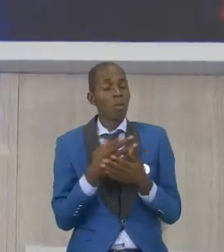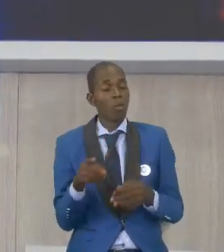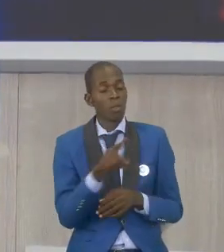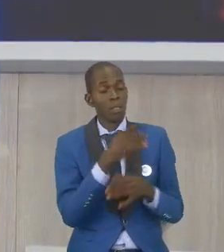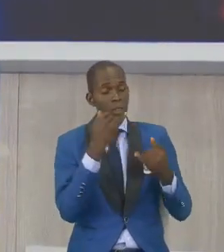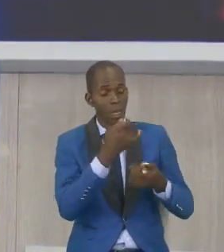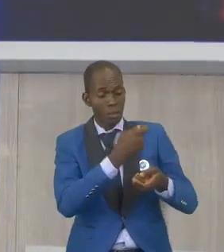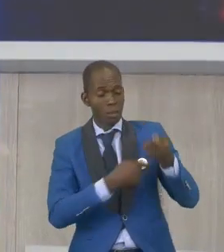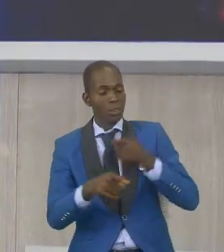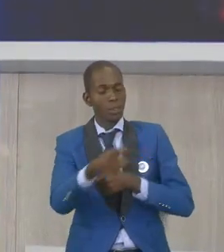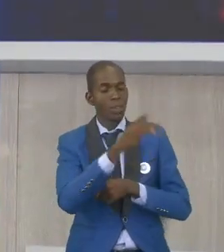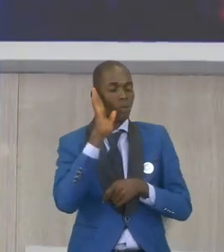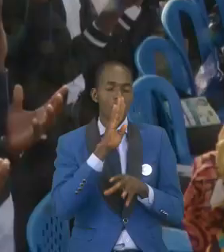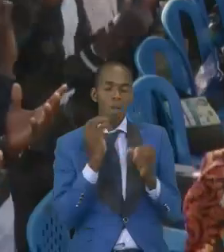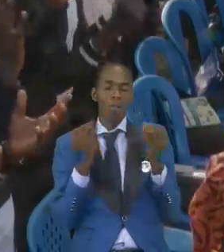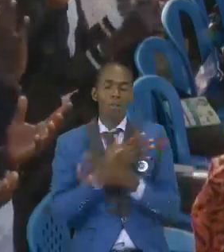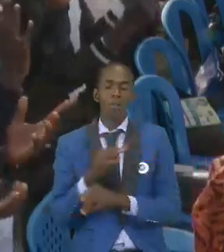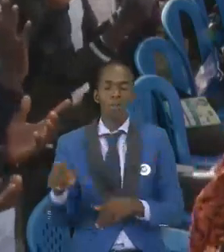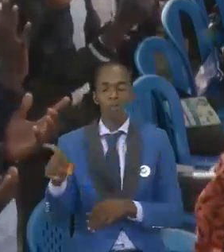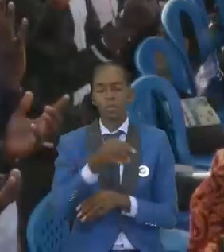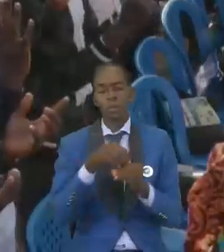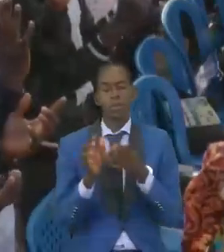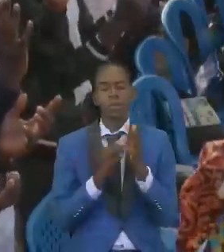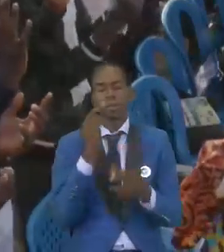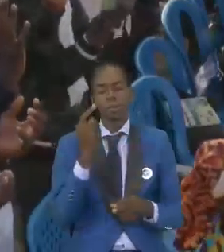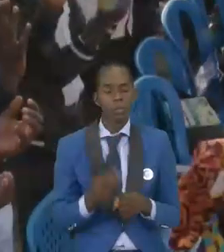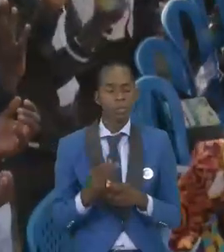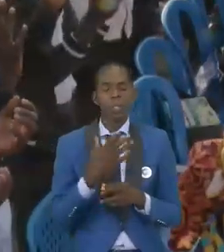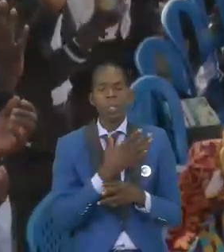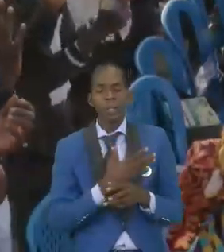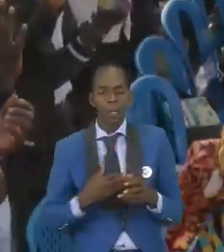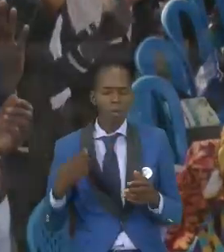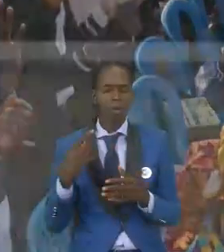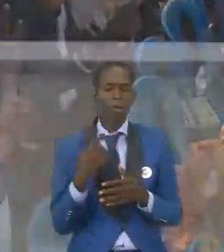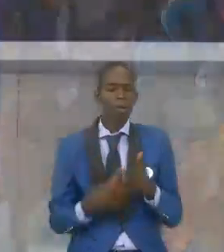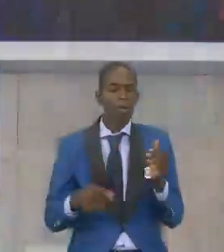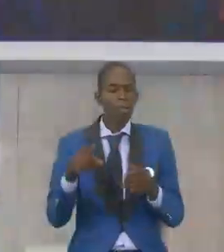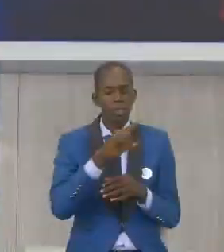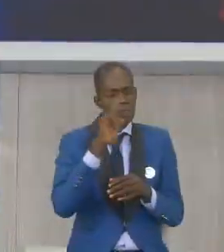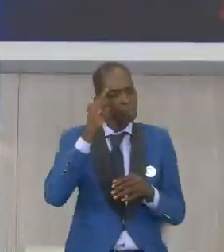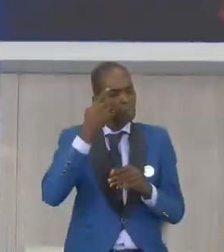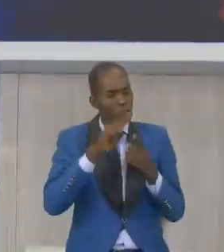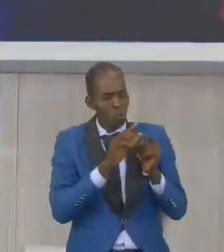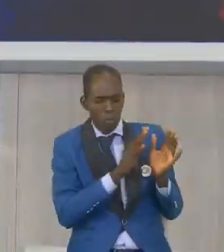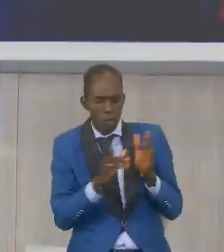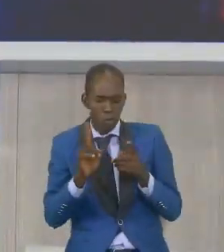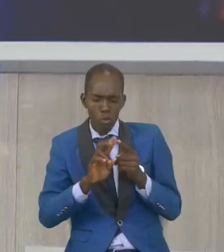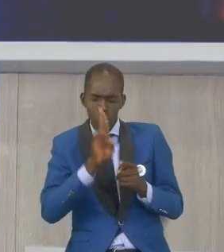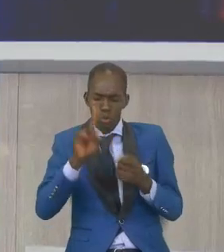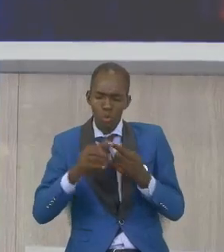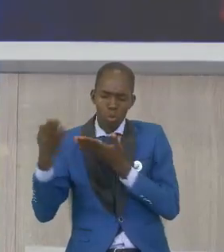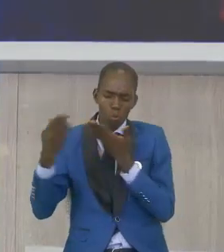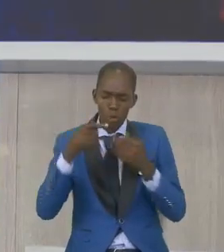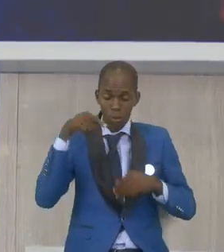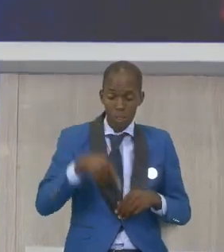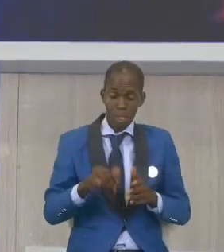now be afraid of you. And what they thought to use to bring you down, that same